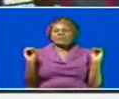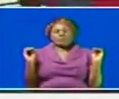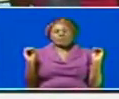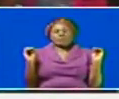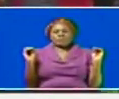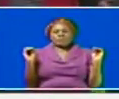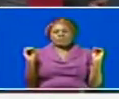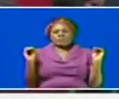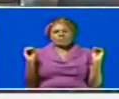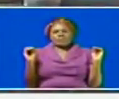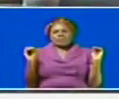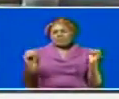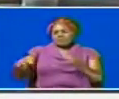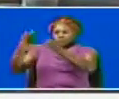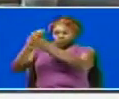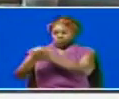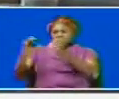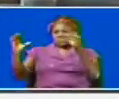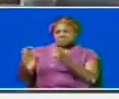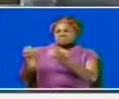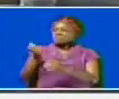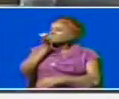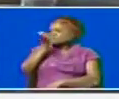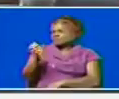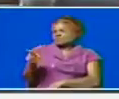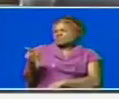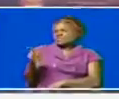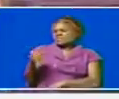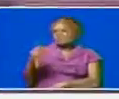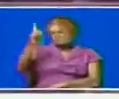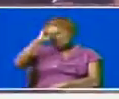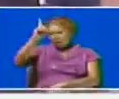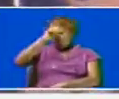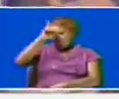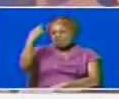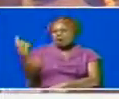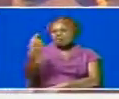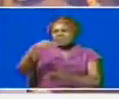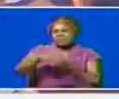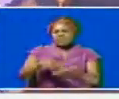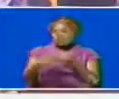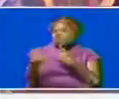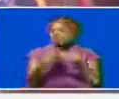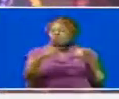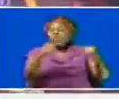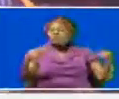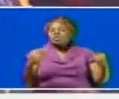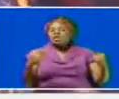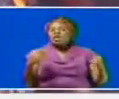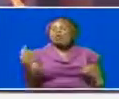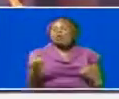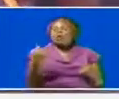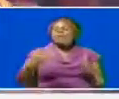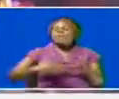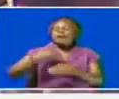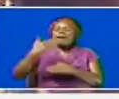An argument which the Jubilee camp has dismissed as hot air, insisting any talks with the opposition should only